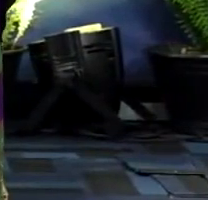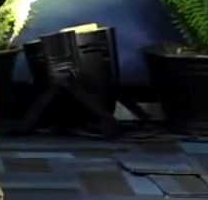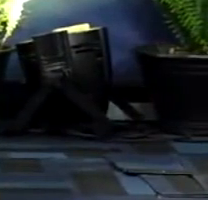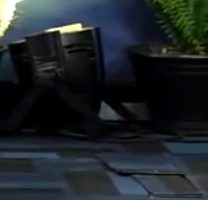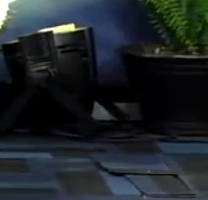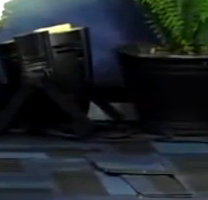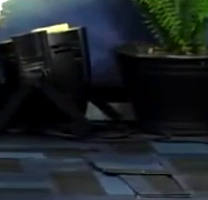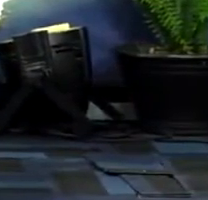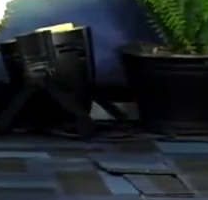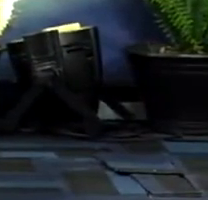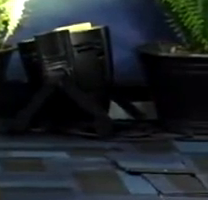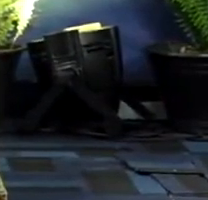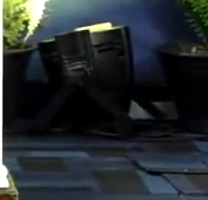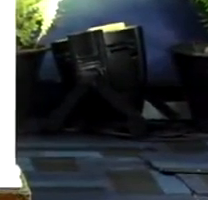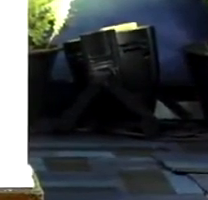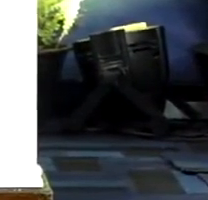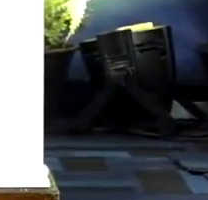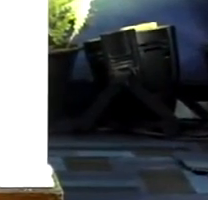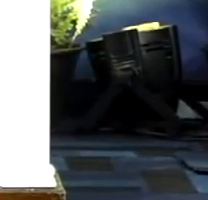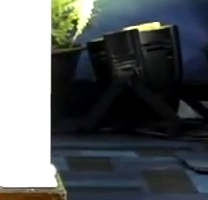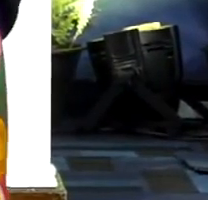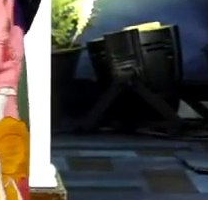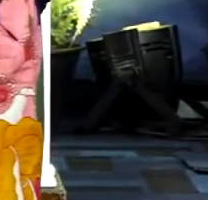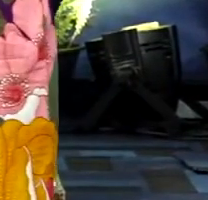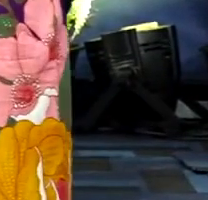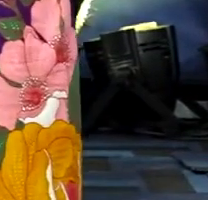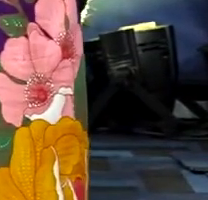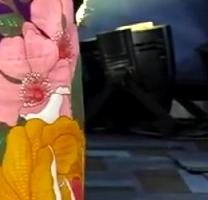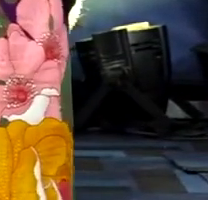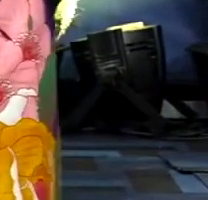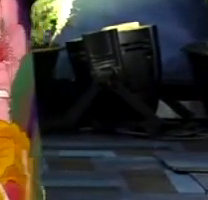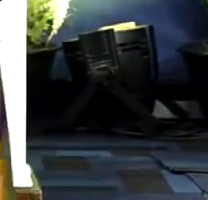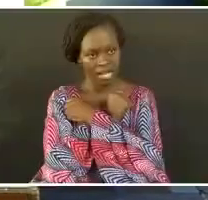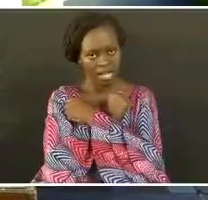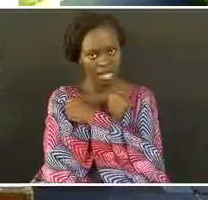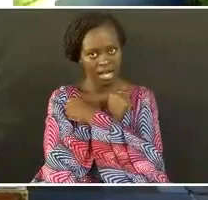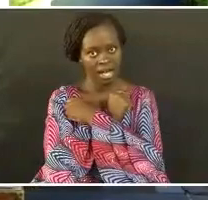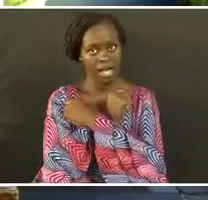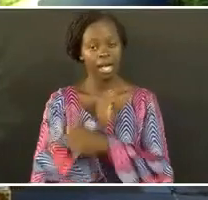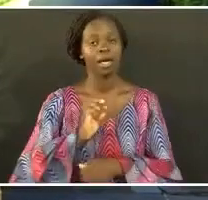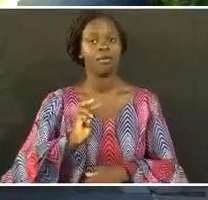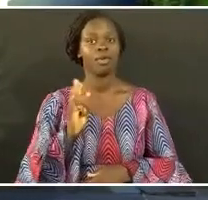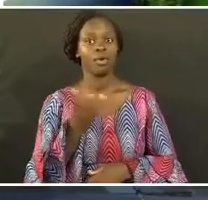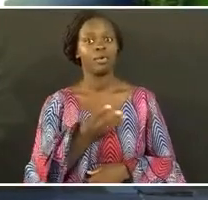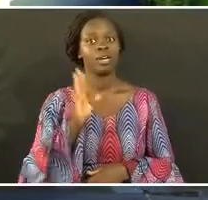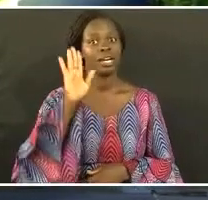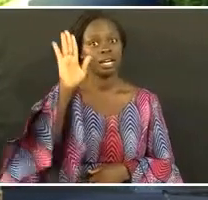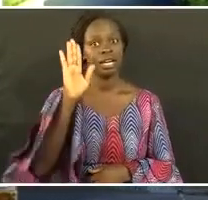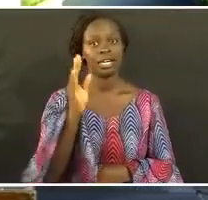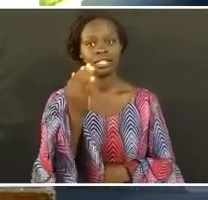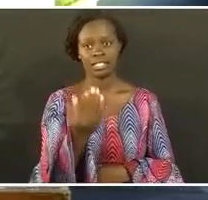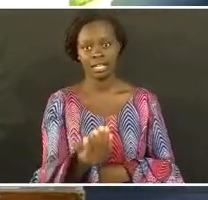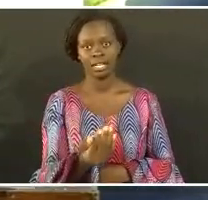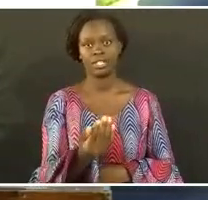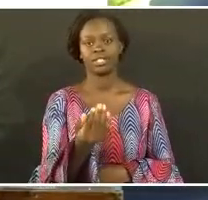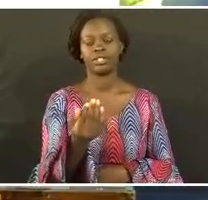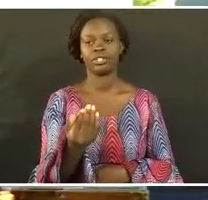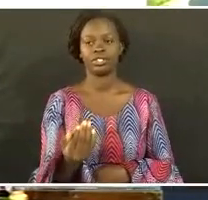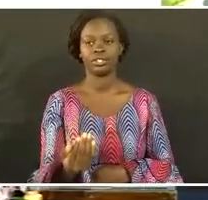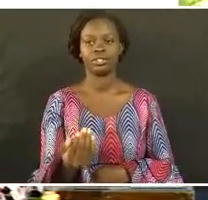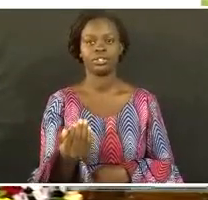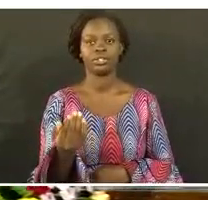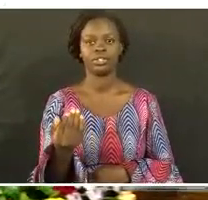others every day. God is love, we raise